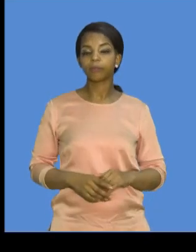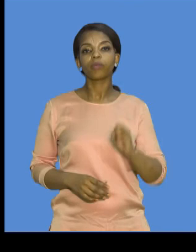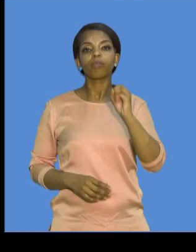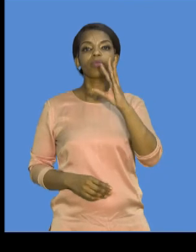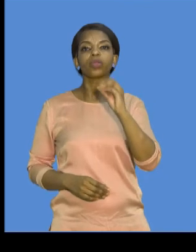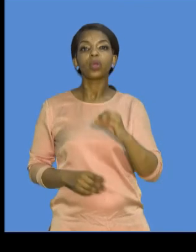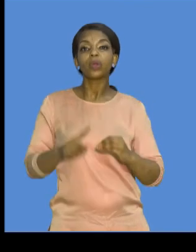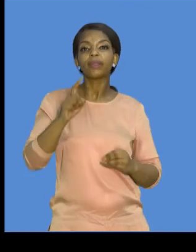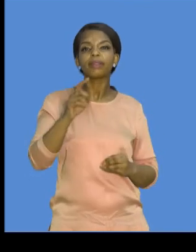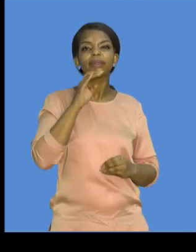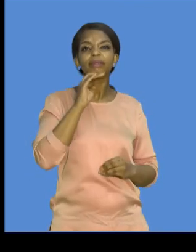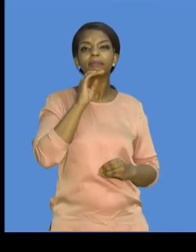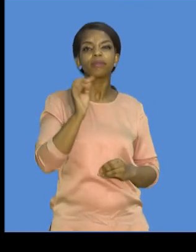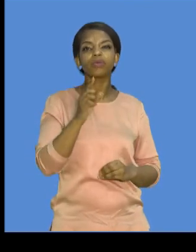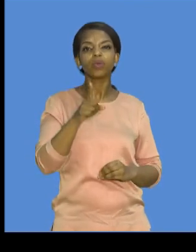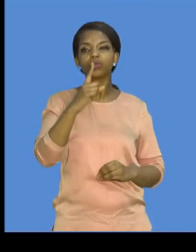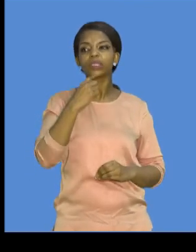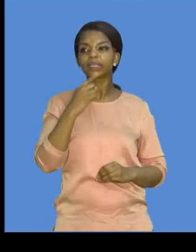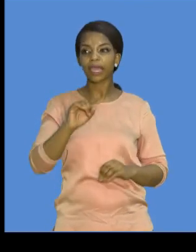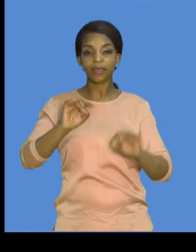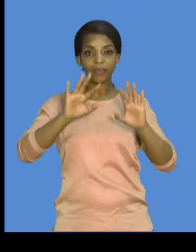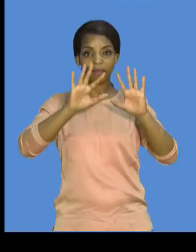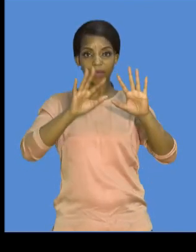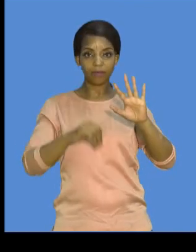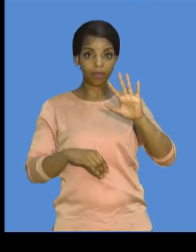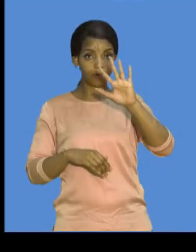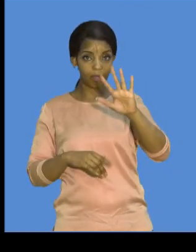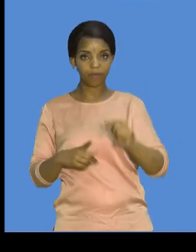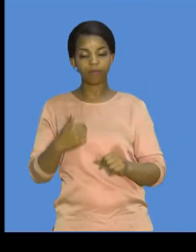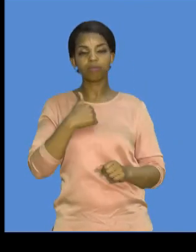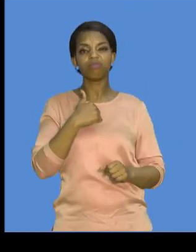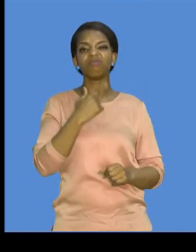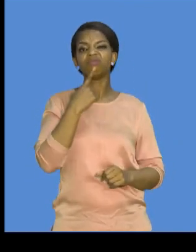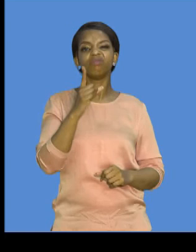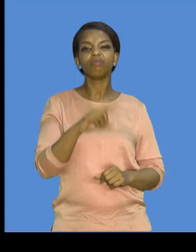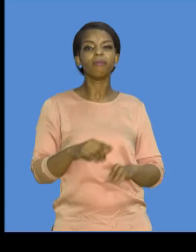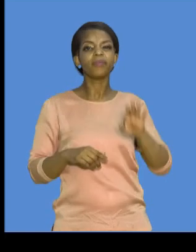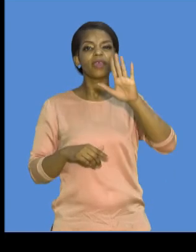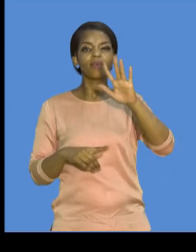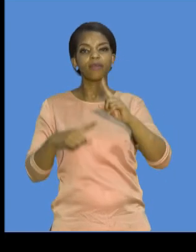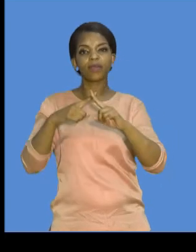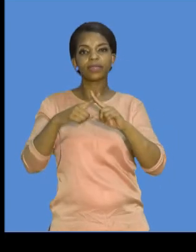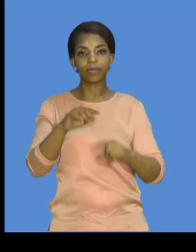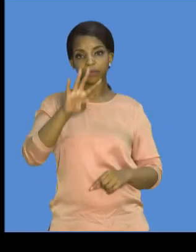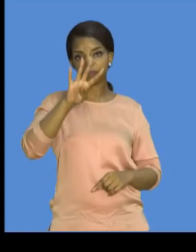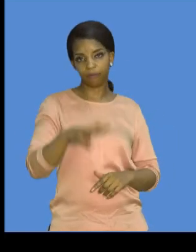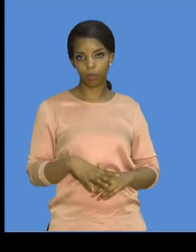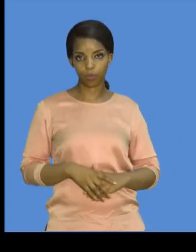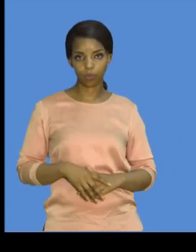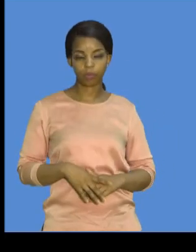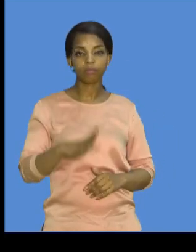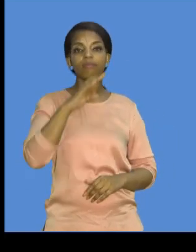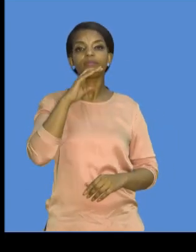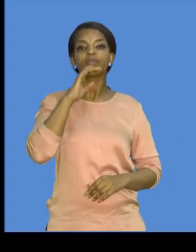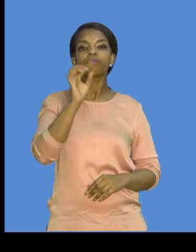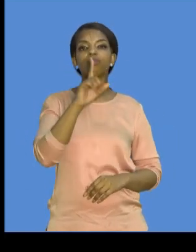it means instead of just saying 5 there, I will say 5 multiplied by 4. So in simple terms, I am